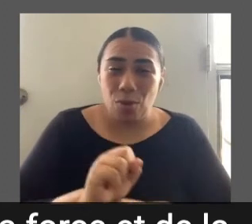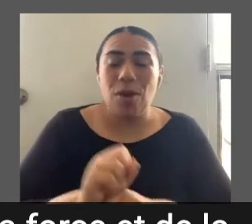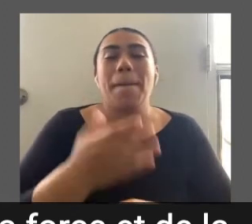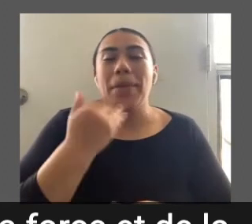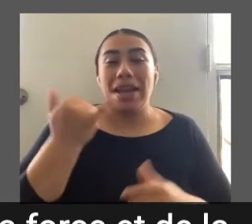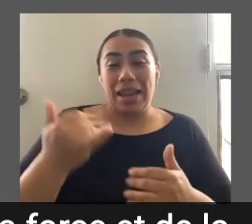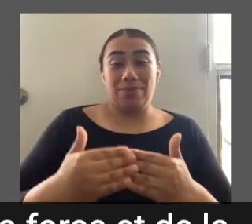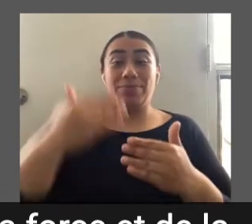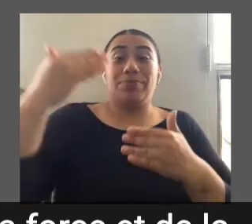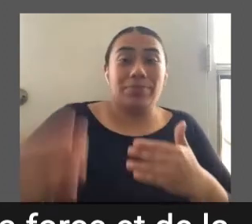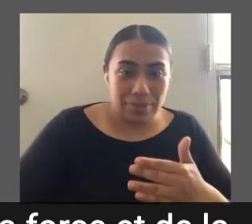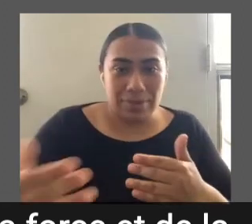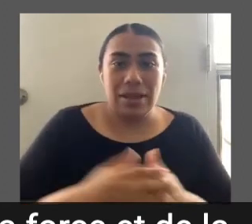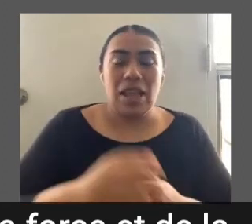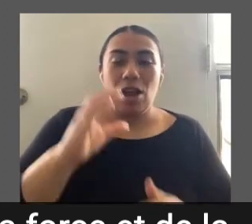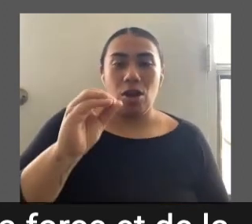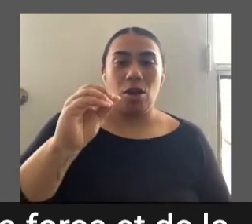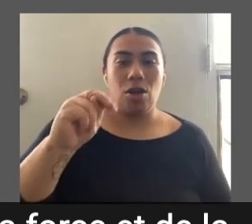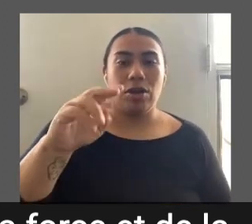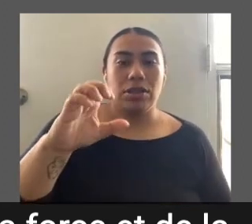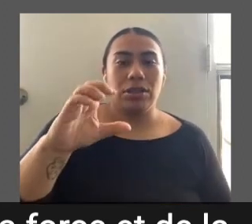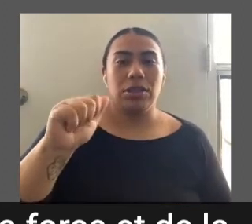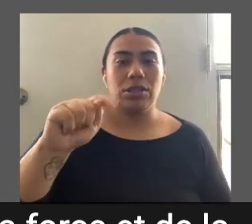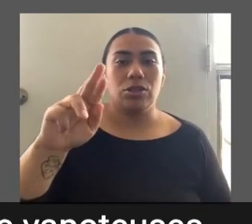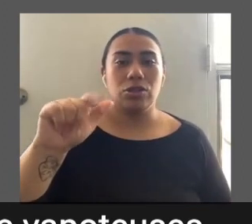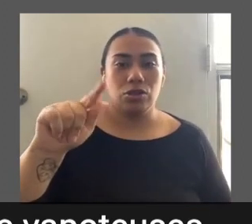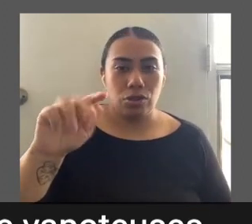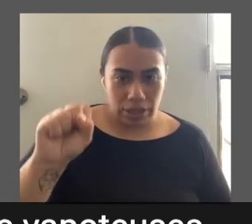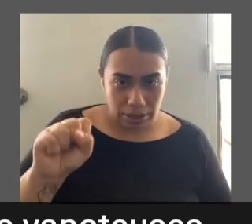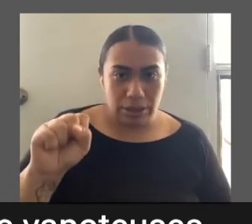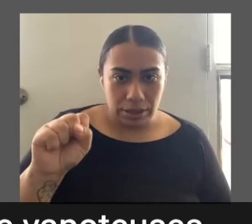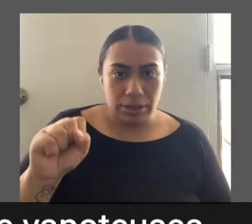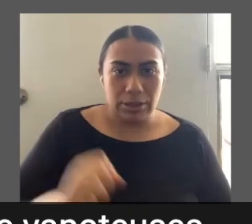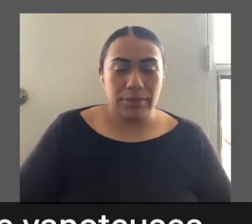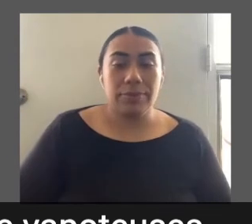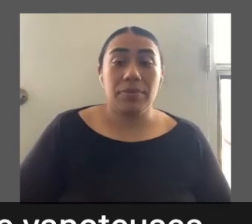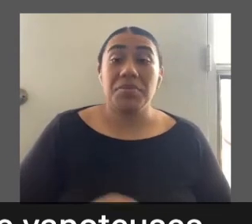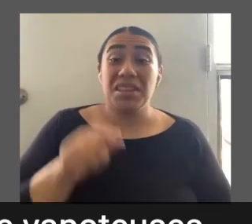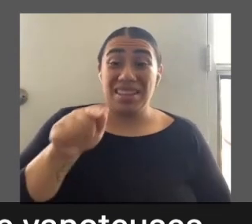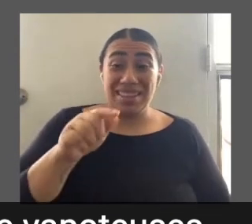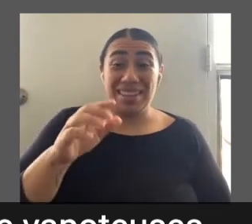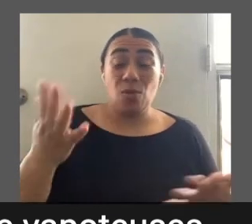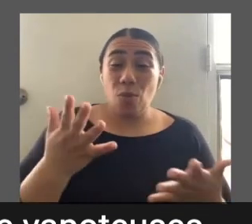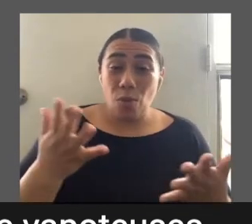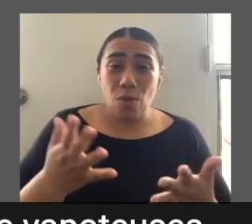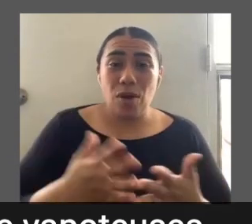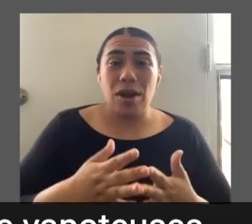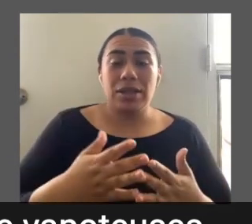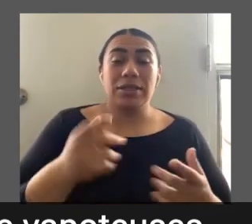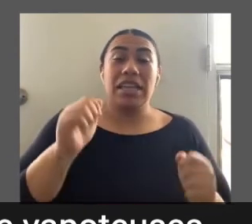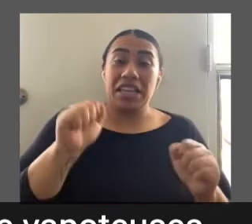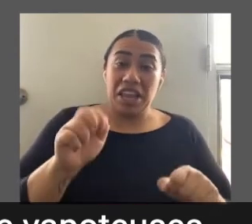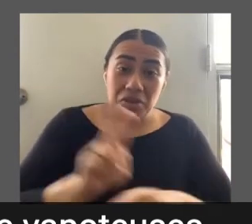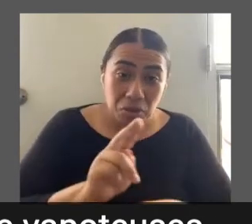the strength and concentration of those products. Resins can be consumed using a vaporizer that is compatible